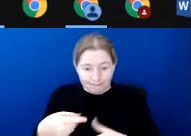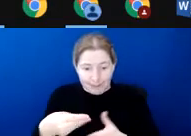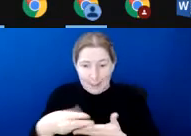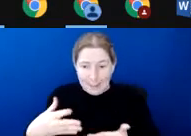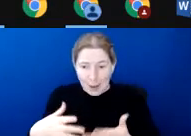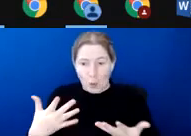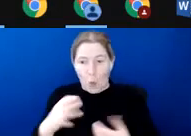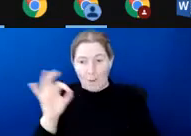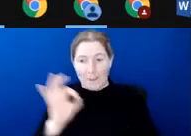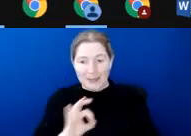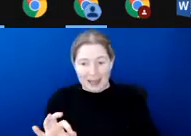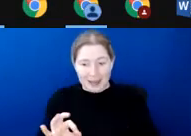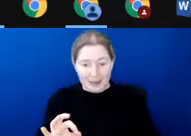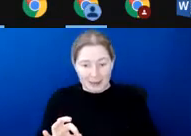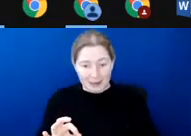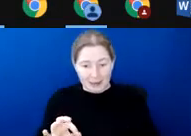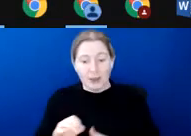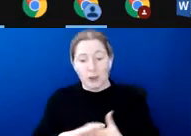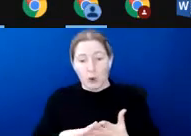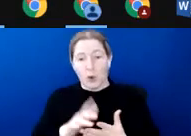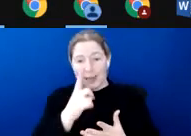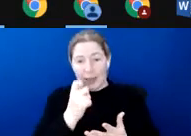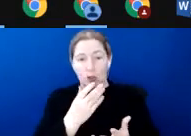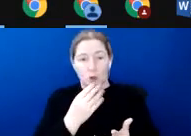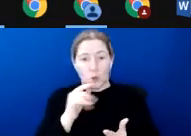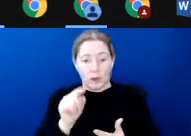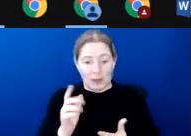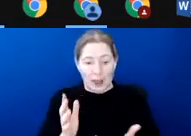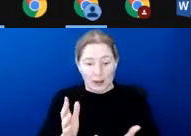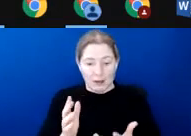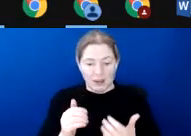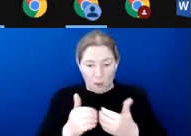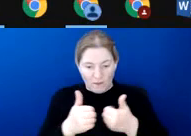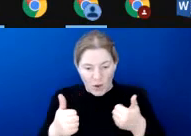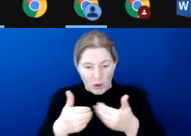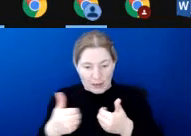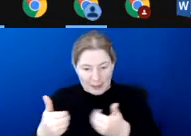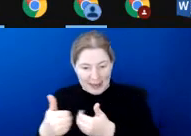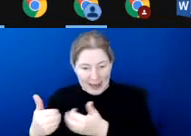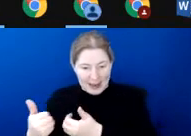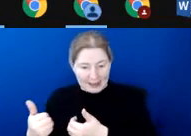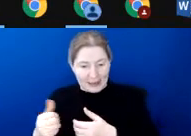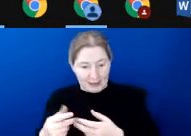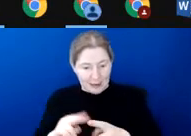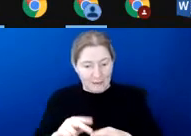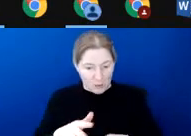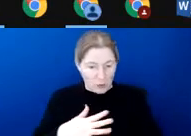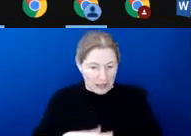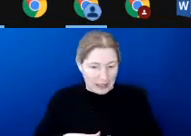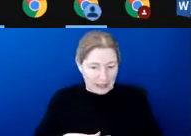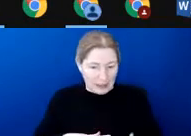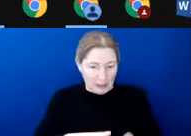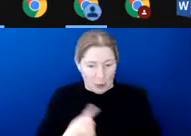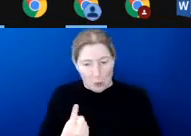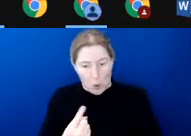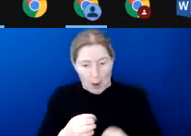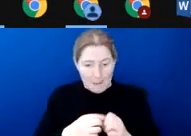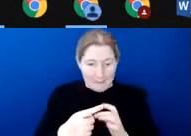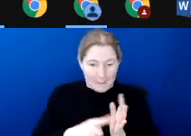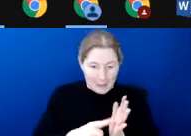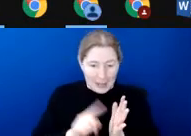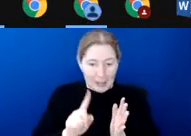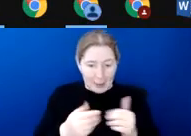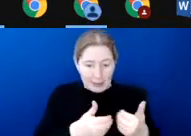or percentage. So you can actually use this one also for splitting up expenses on different dimensions